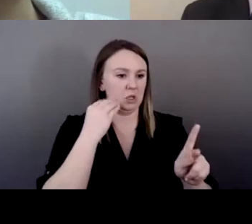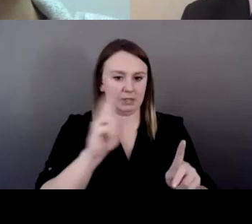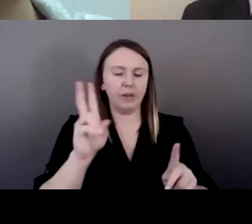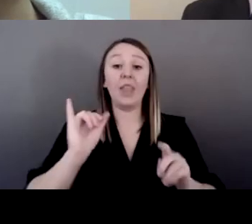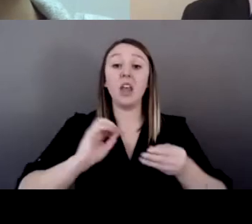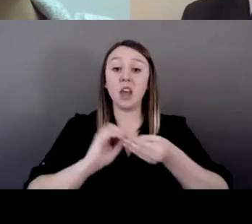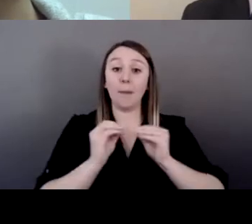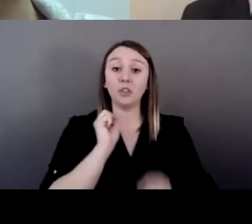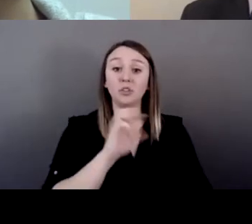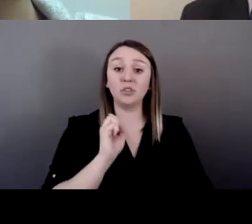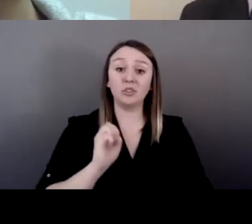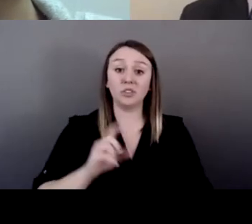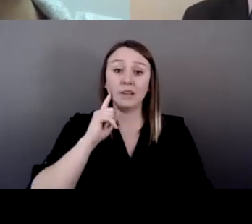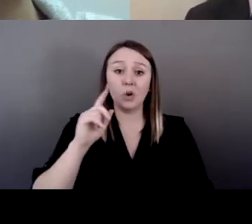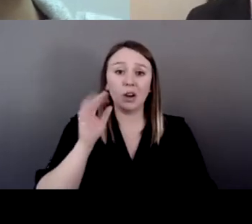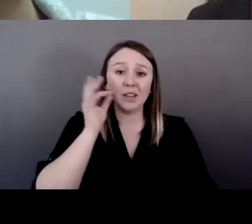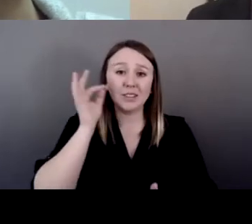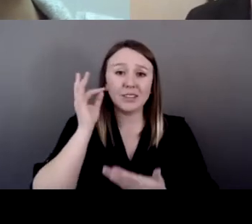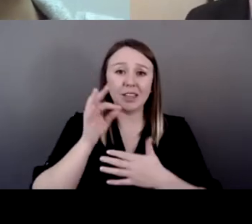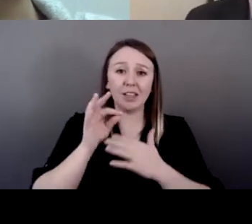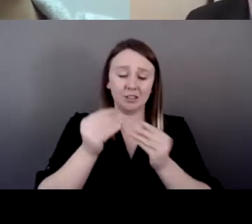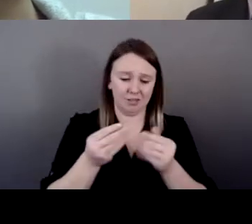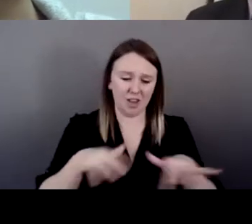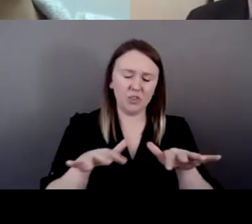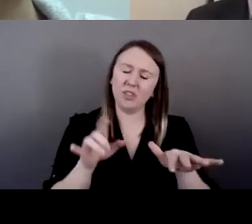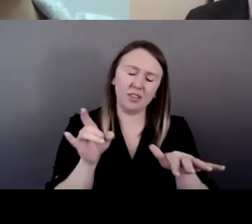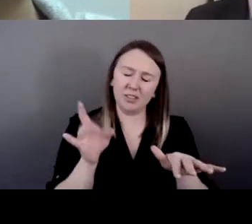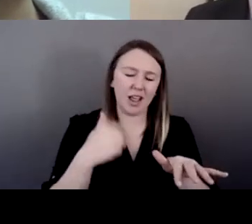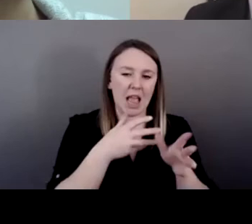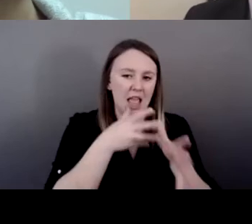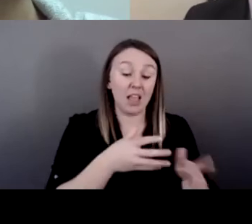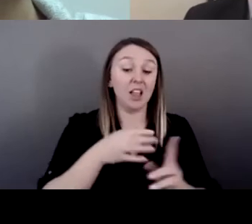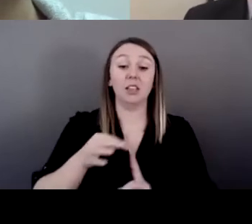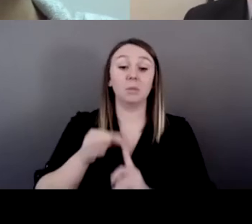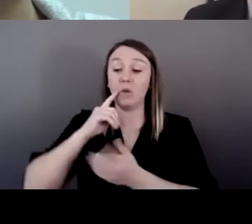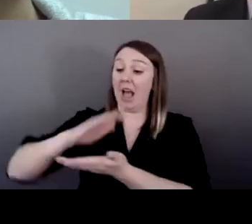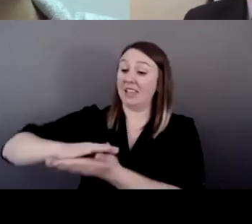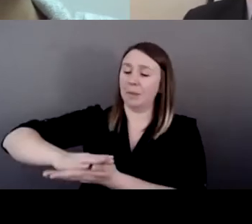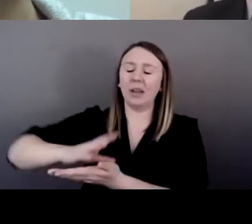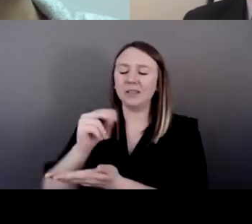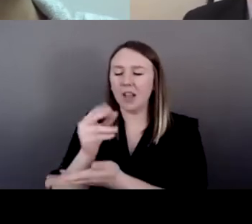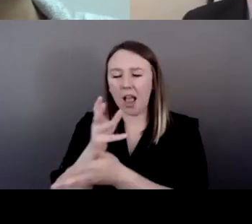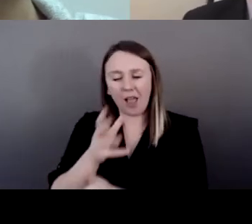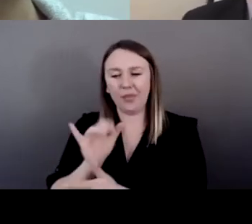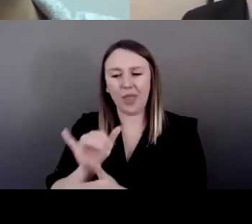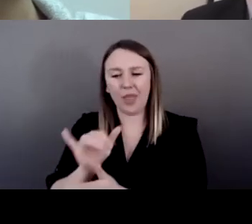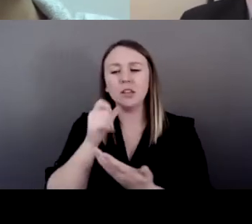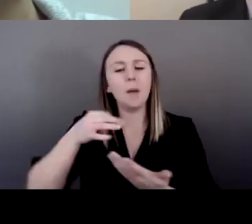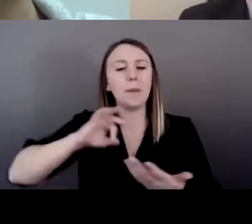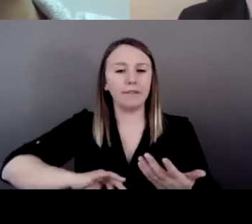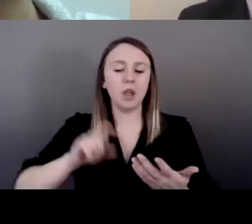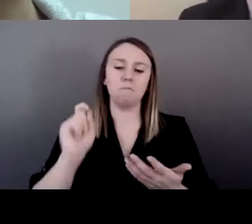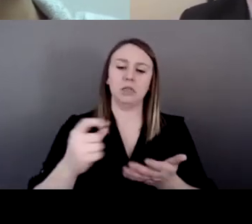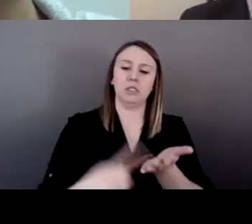them, especially when I'm in the academic setting. I just don't think it's helpful. We have to talk about domestic violence numbers